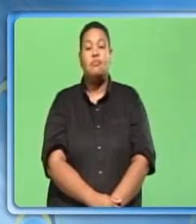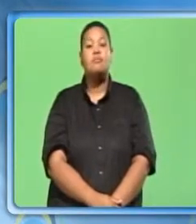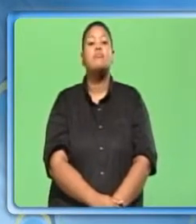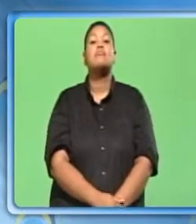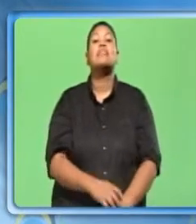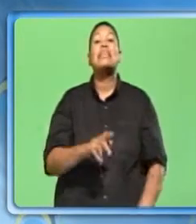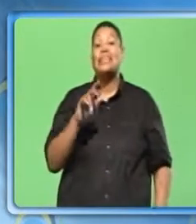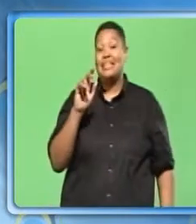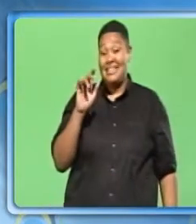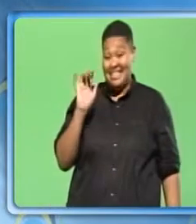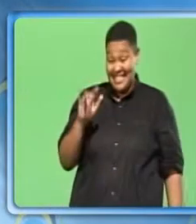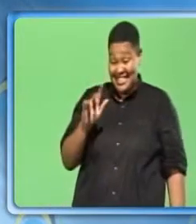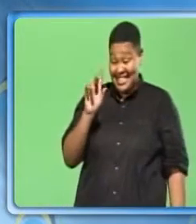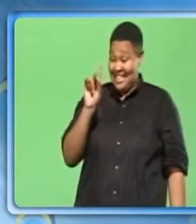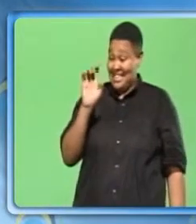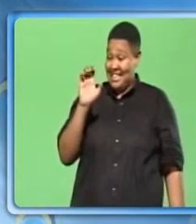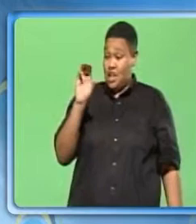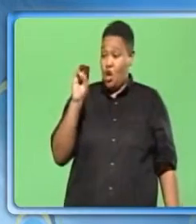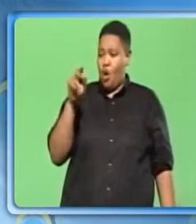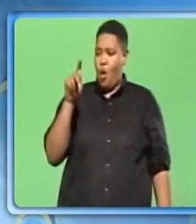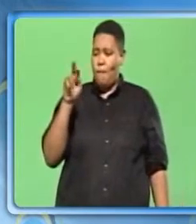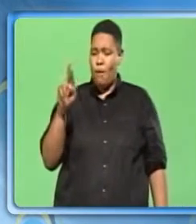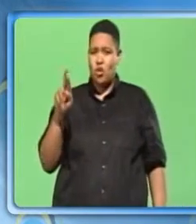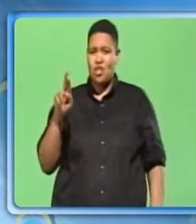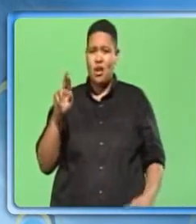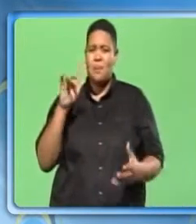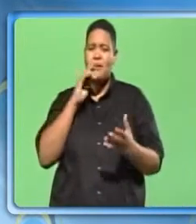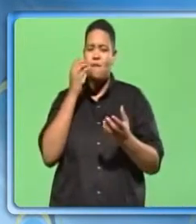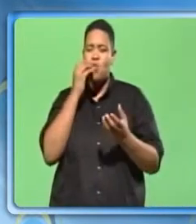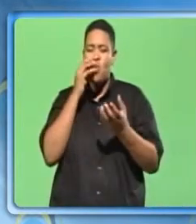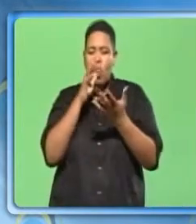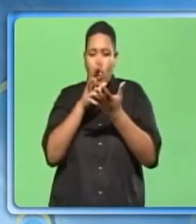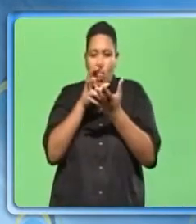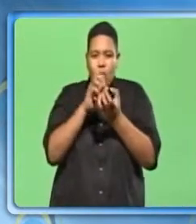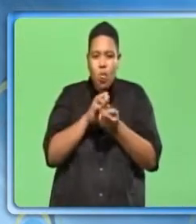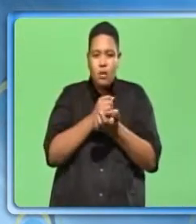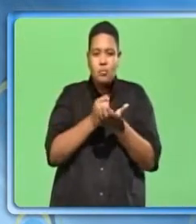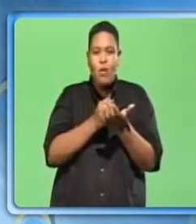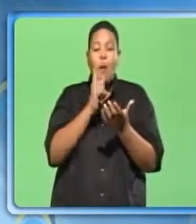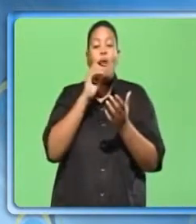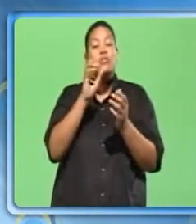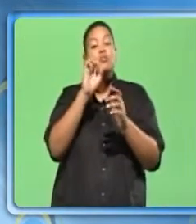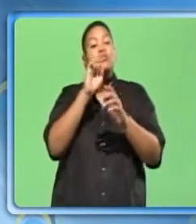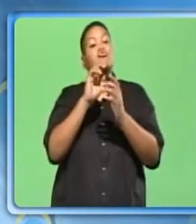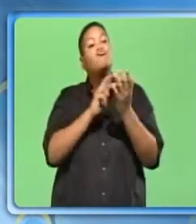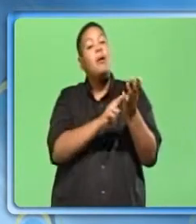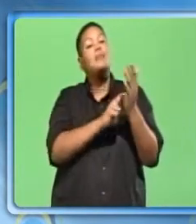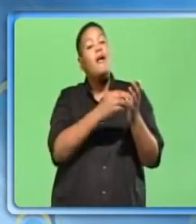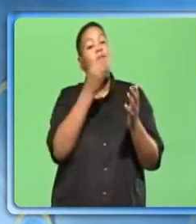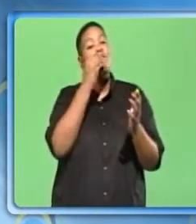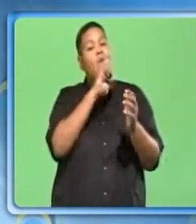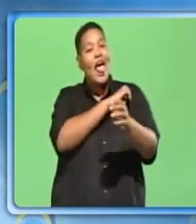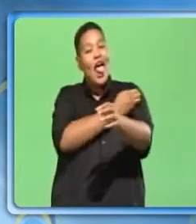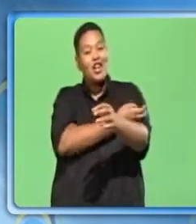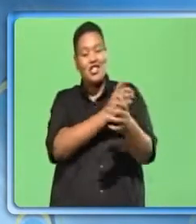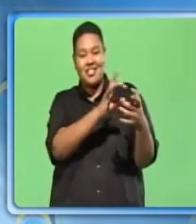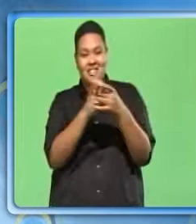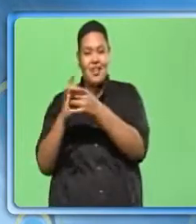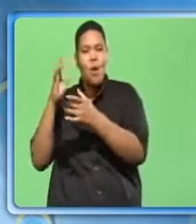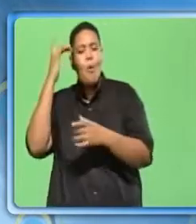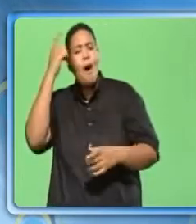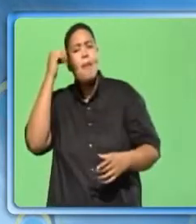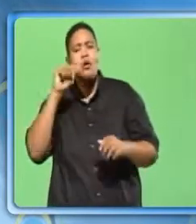Decomposers must be represented on the food energy web because they break down and convert complex compounds to